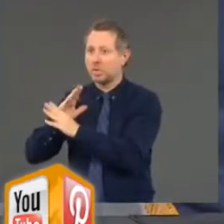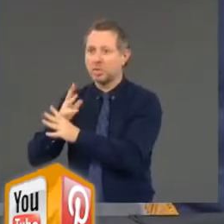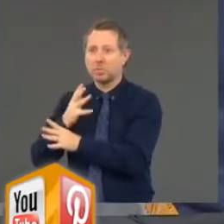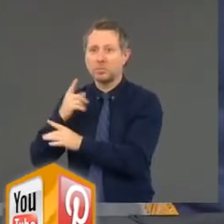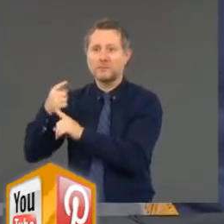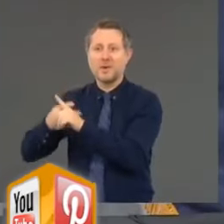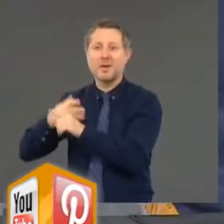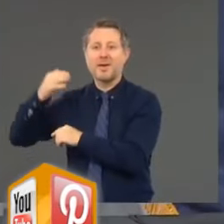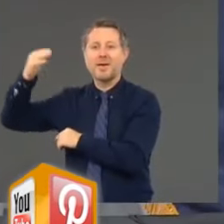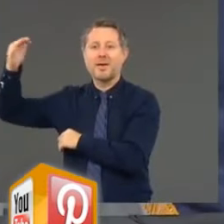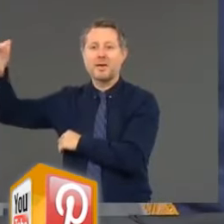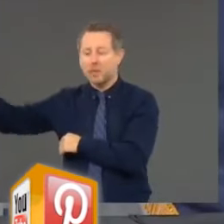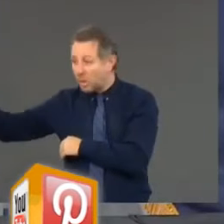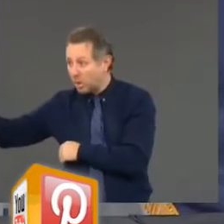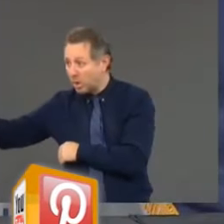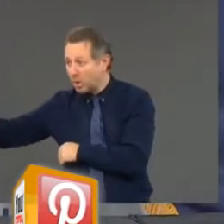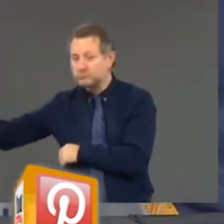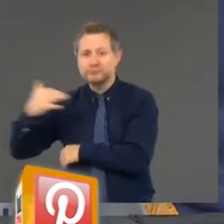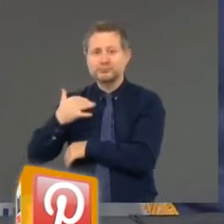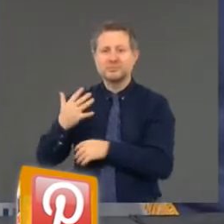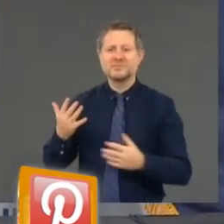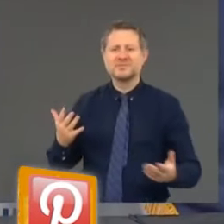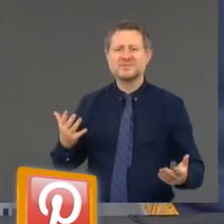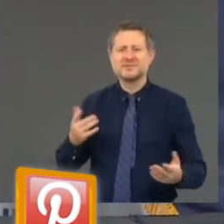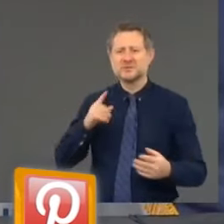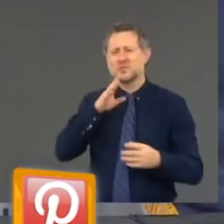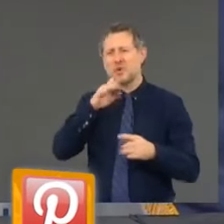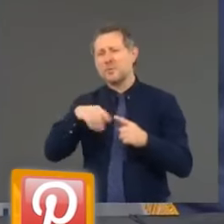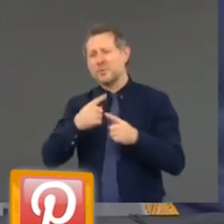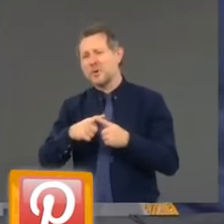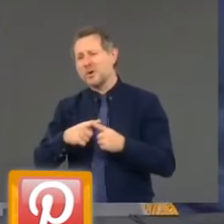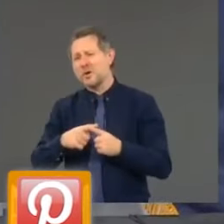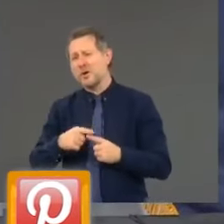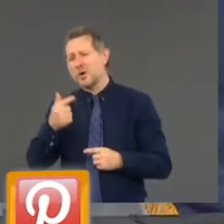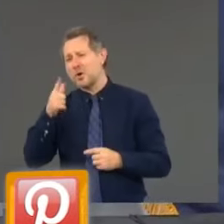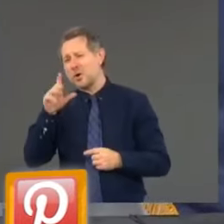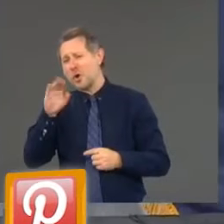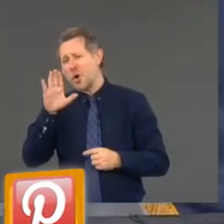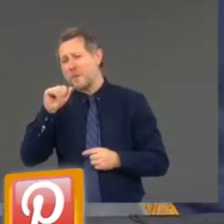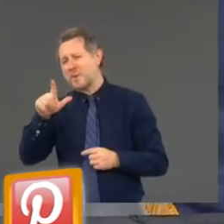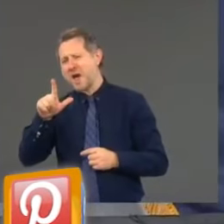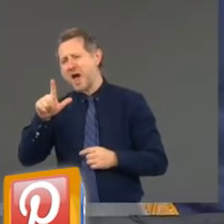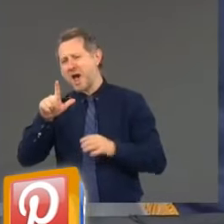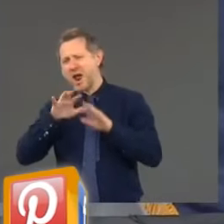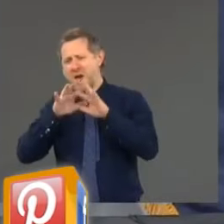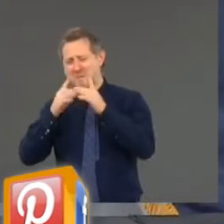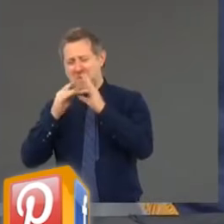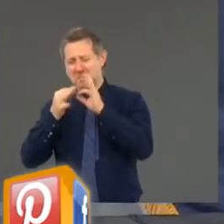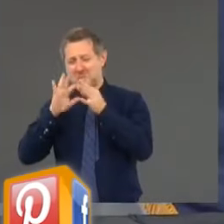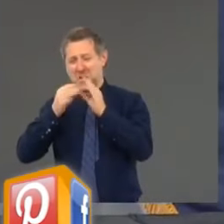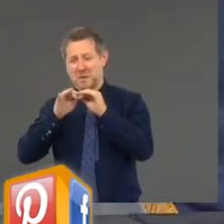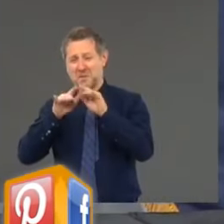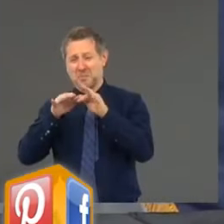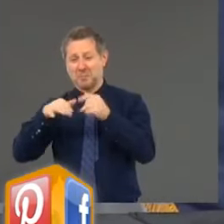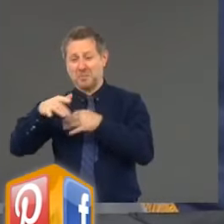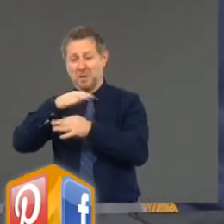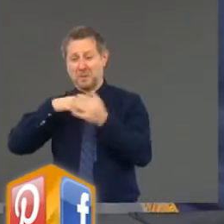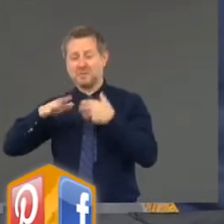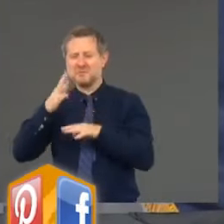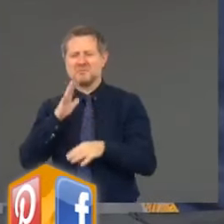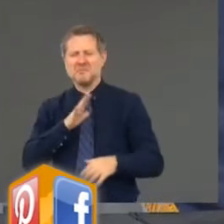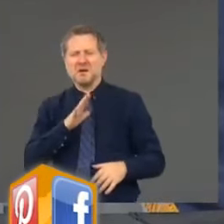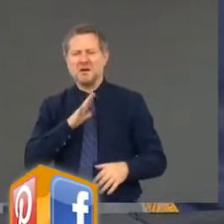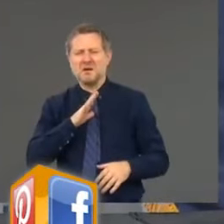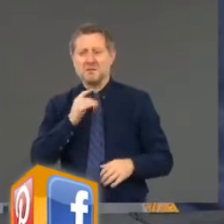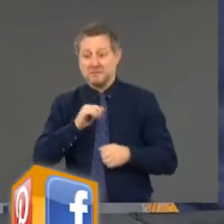later? I mean, we all talk about global interconnections and mobility, right? Okay, so the virus is in China in